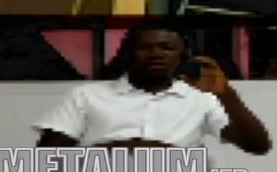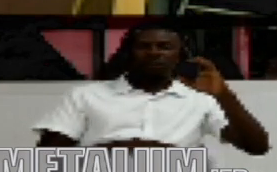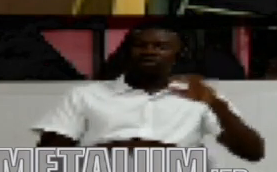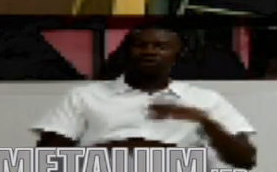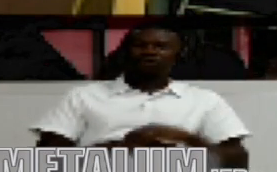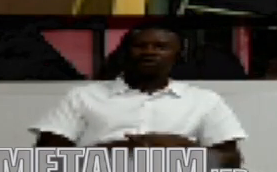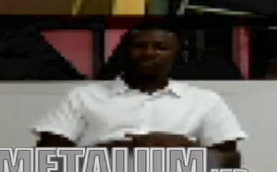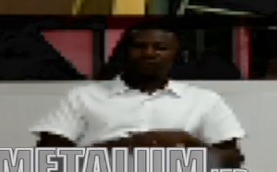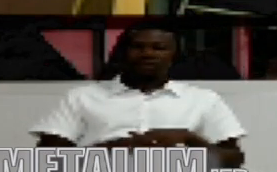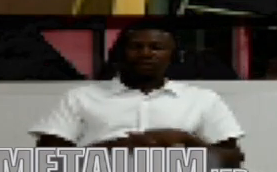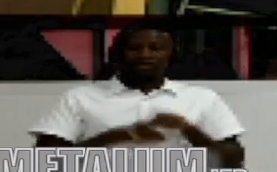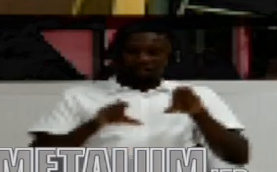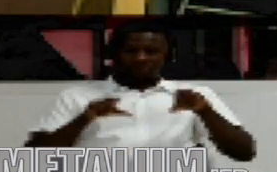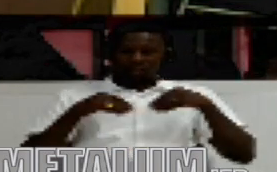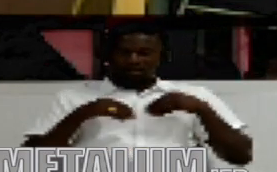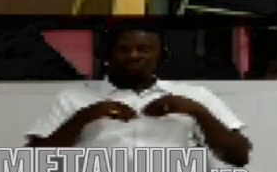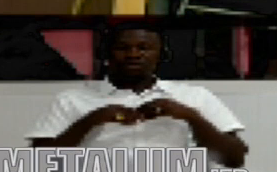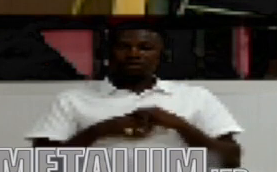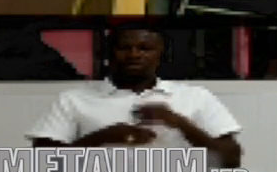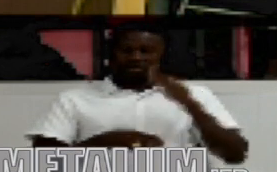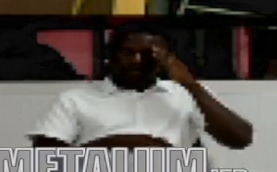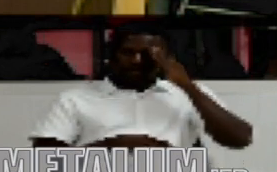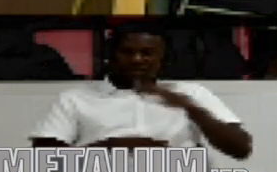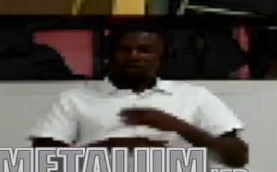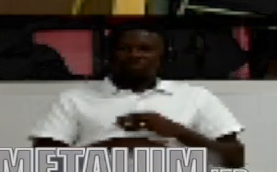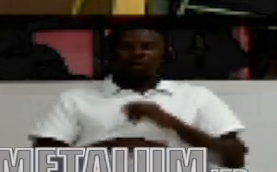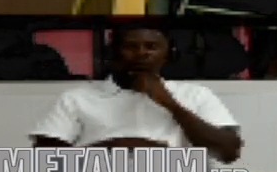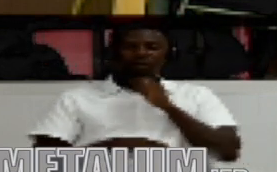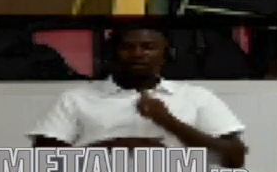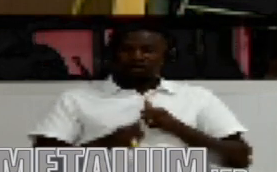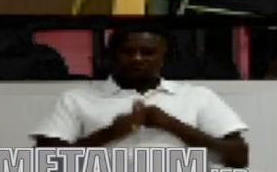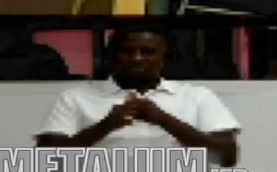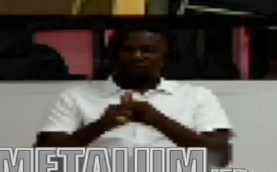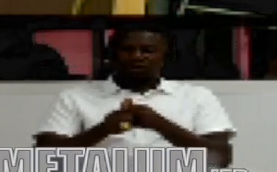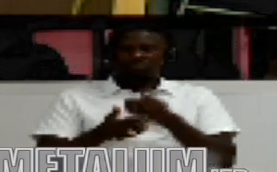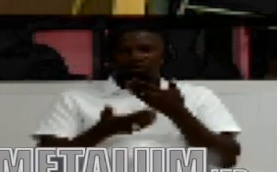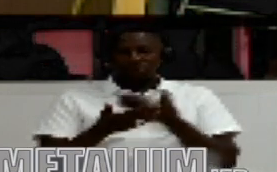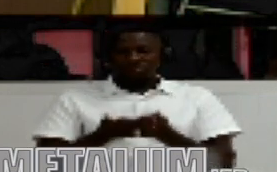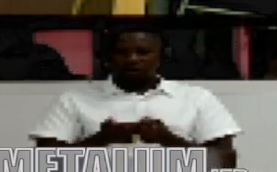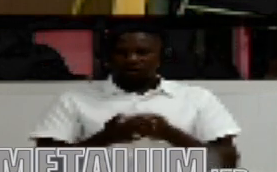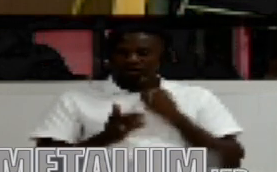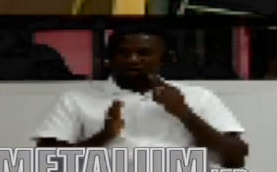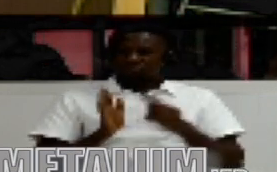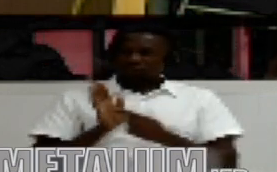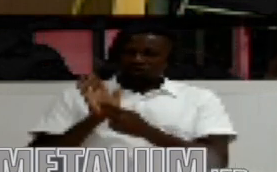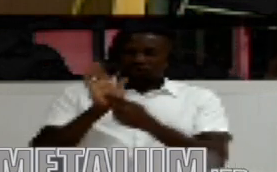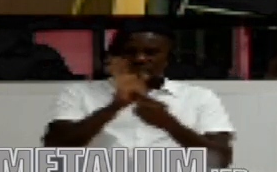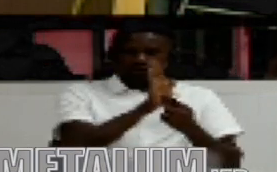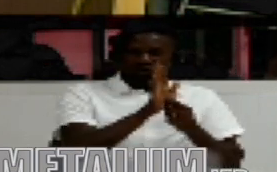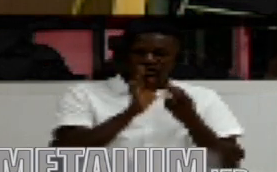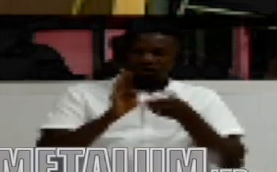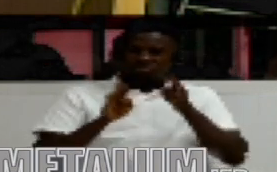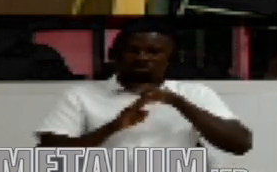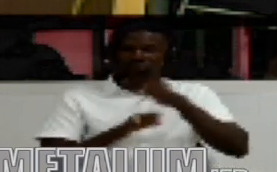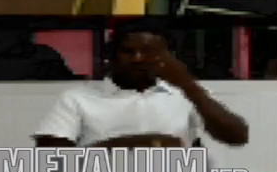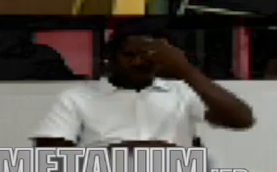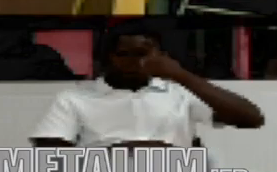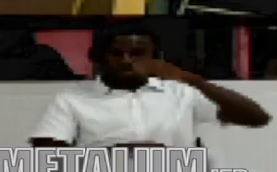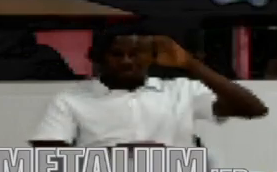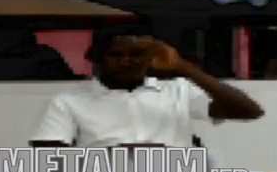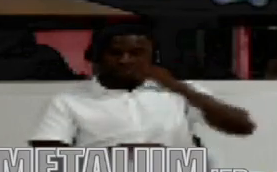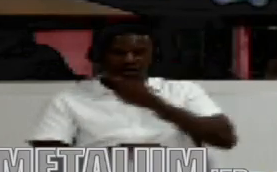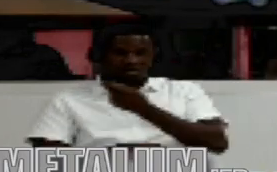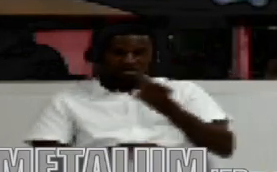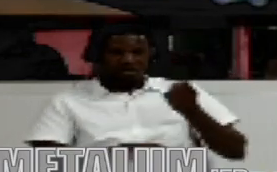Request granted. Thank you. Mr. Usher, can you kindly show the report to the commissioners? You have